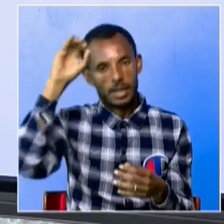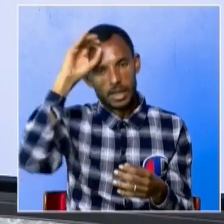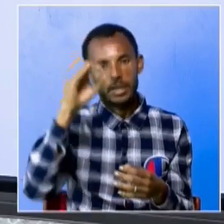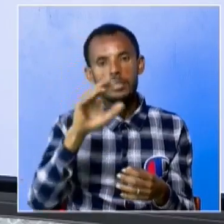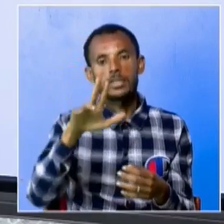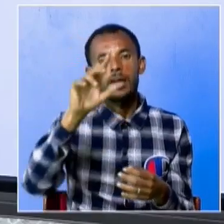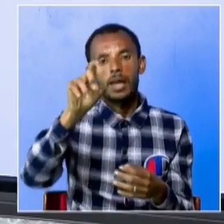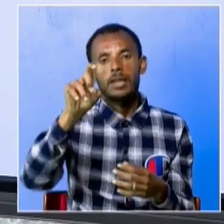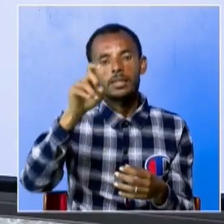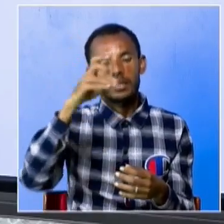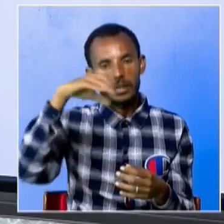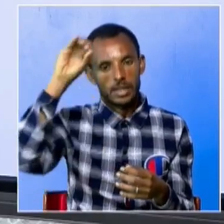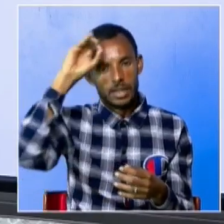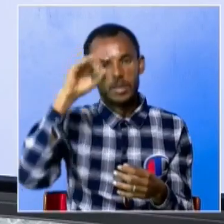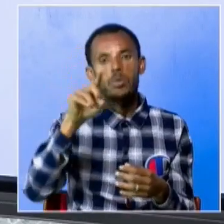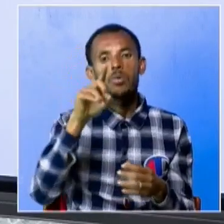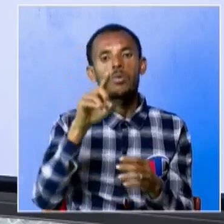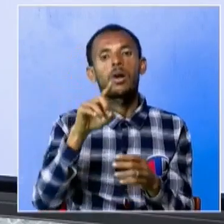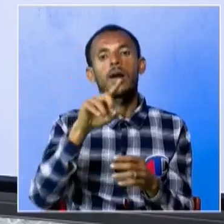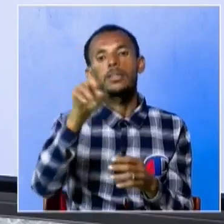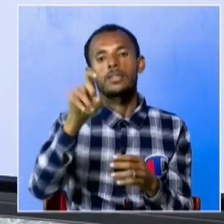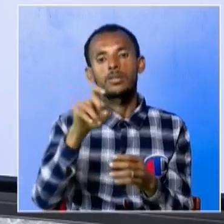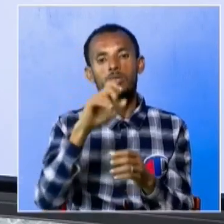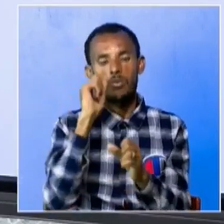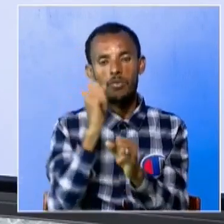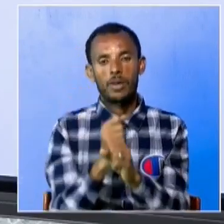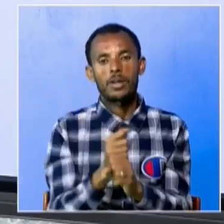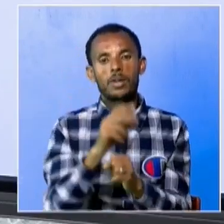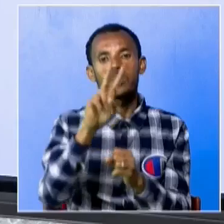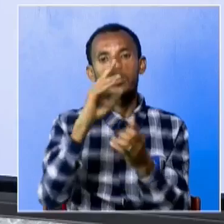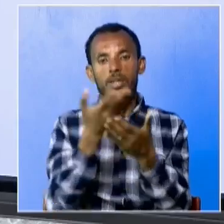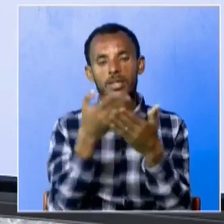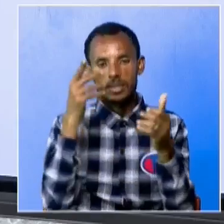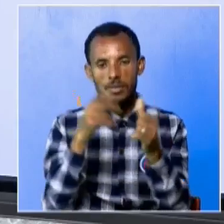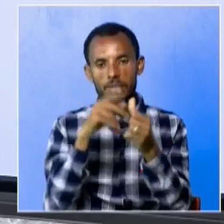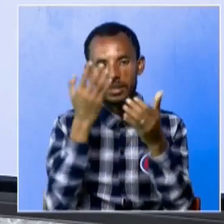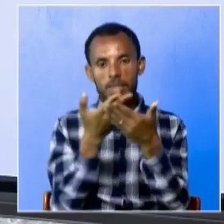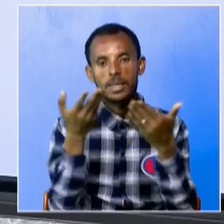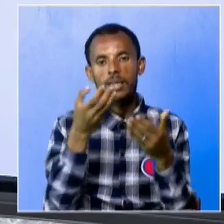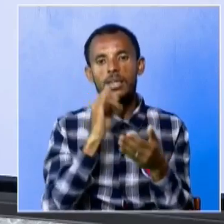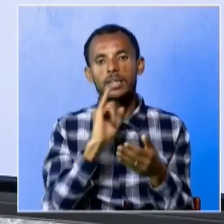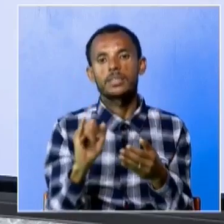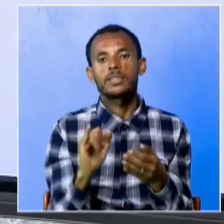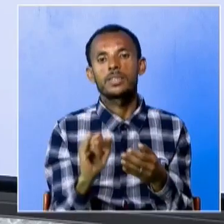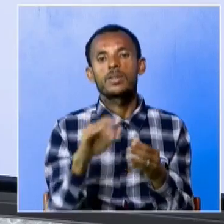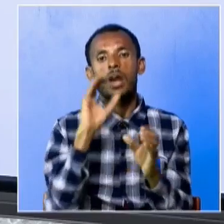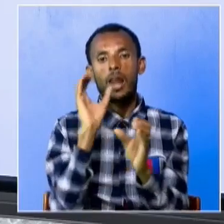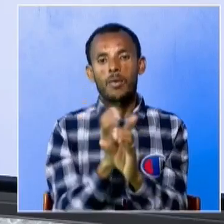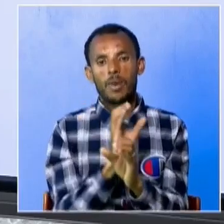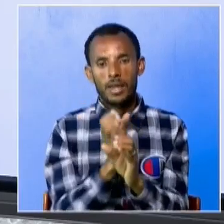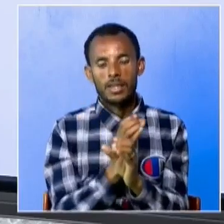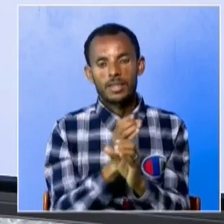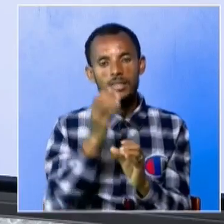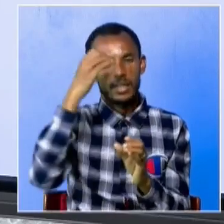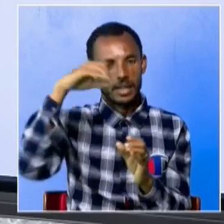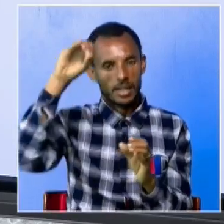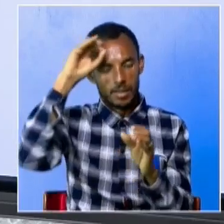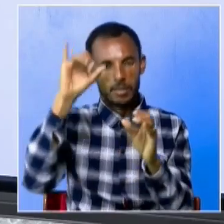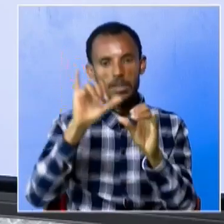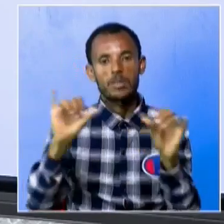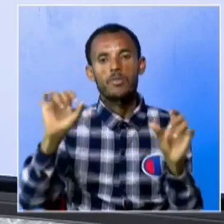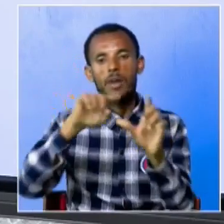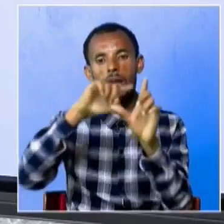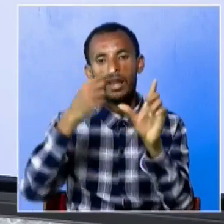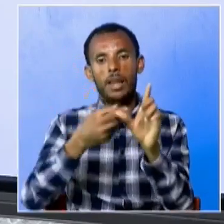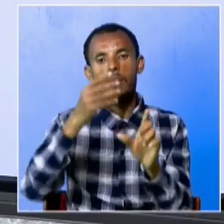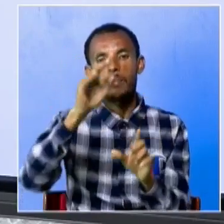degree. So you are asked to find two things. The first thing that you are asked here is to calculate the degree measure of angle